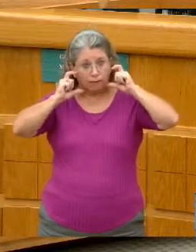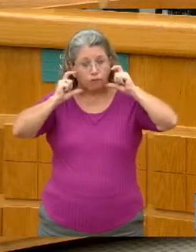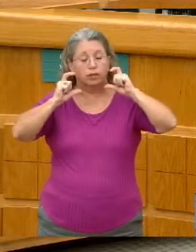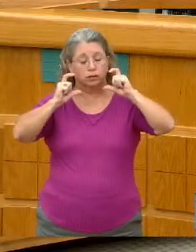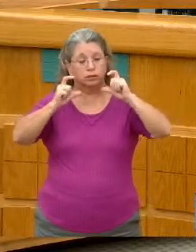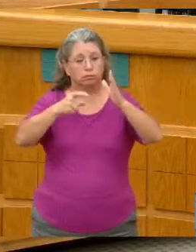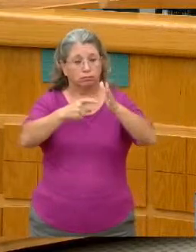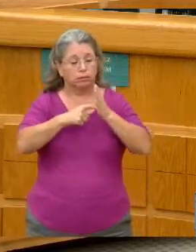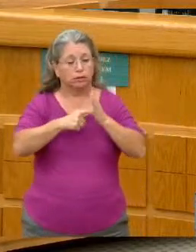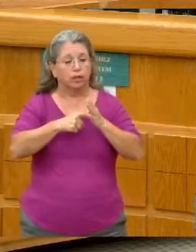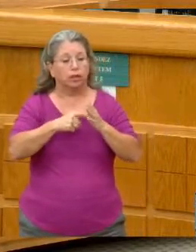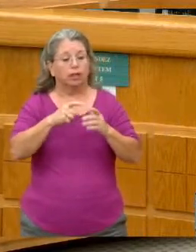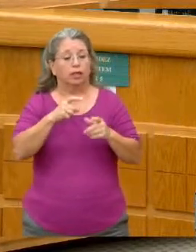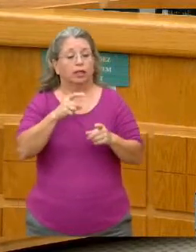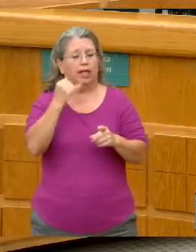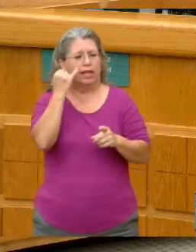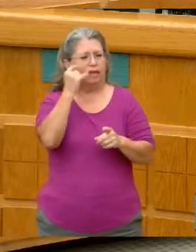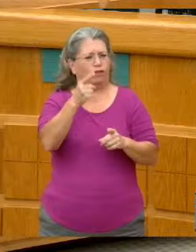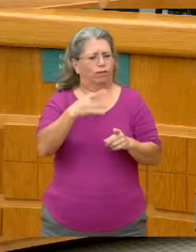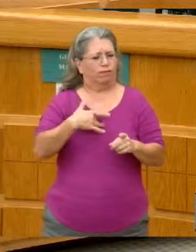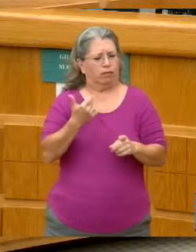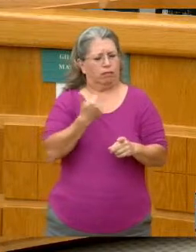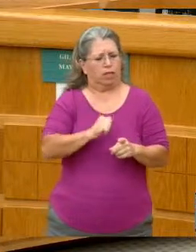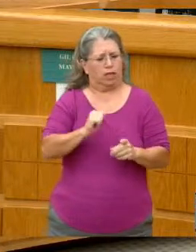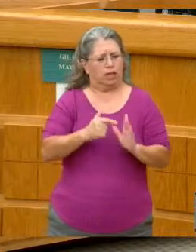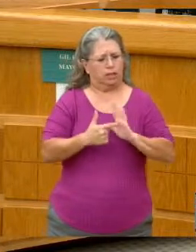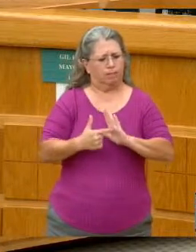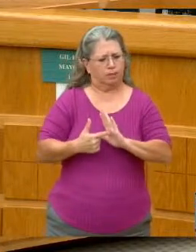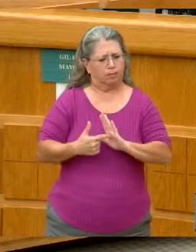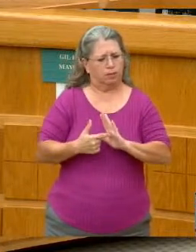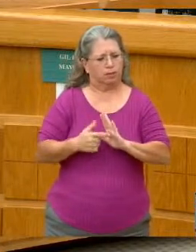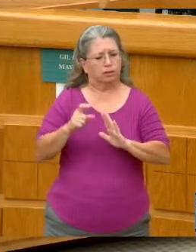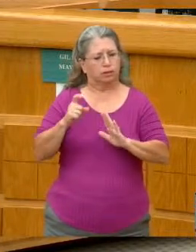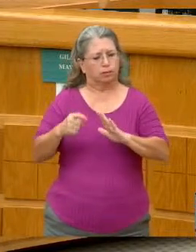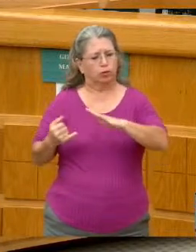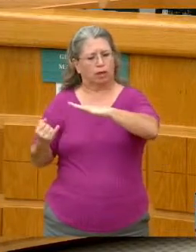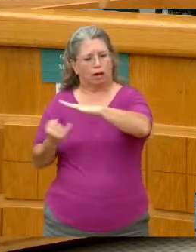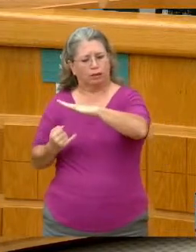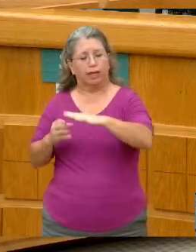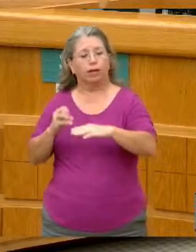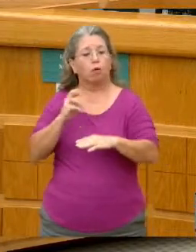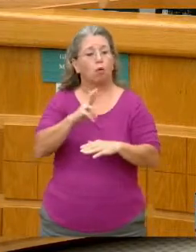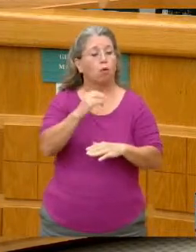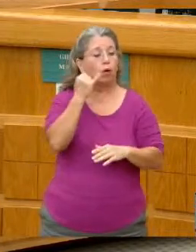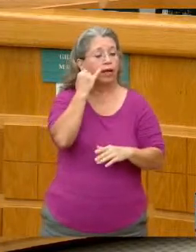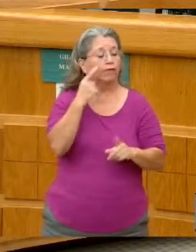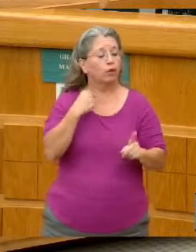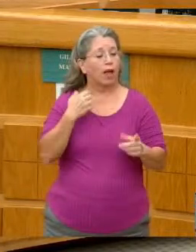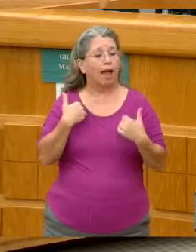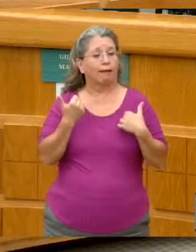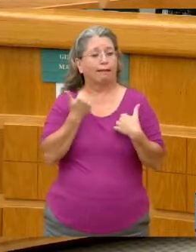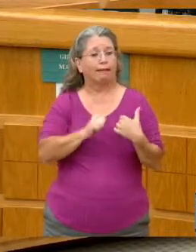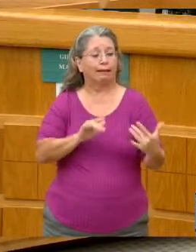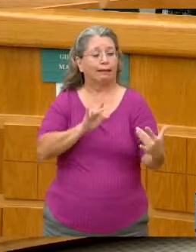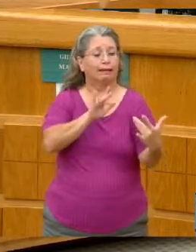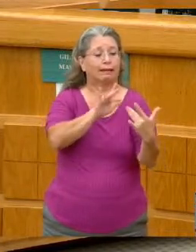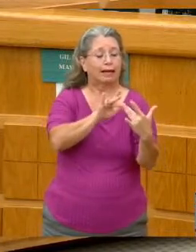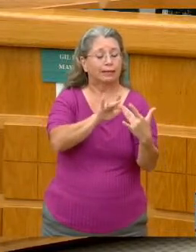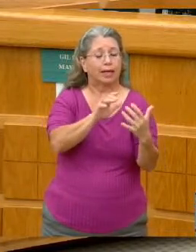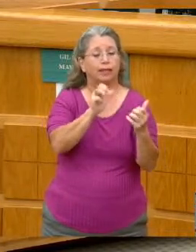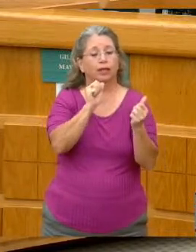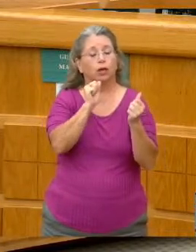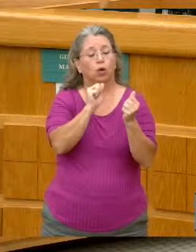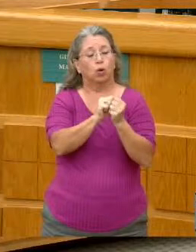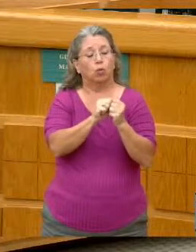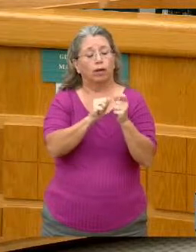symptomatic or when you come into close contact with somebody who tests positive for COVID-19. Contact your not your public health